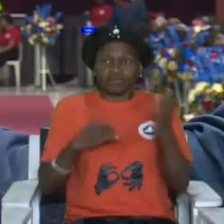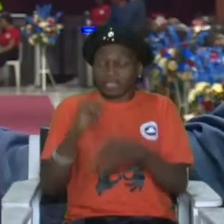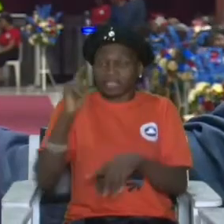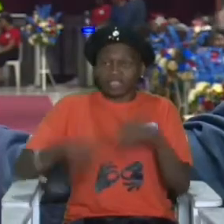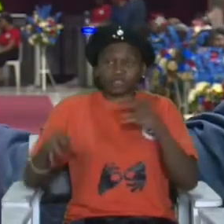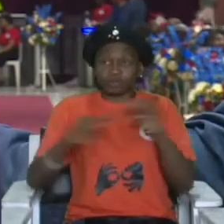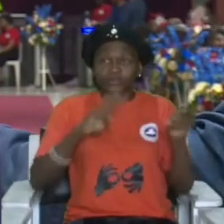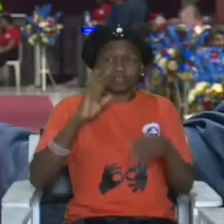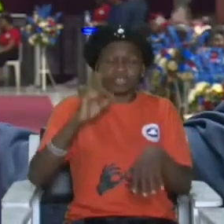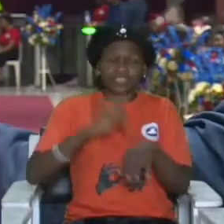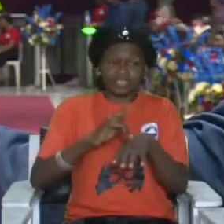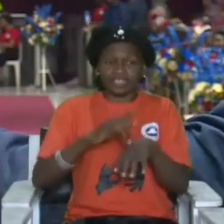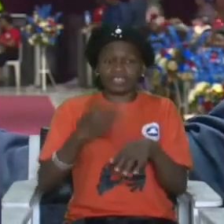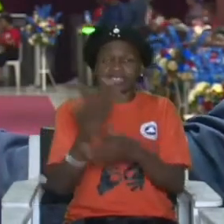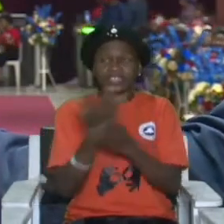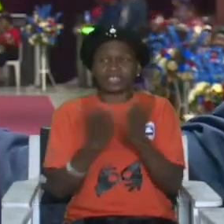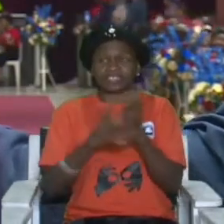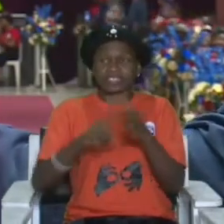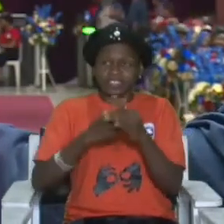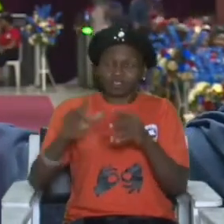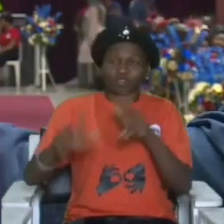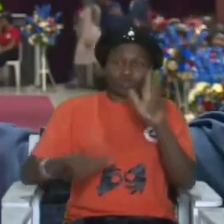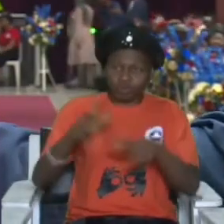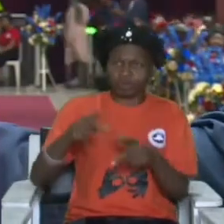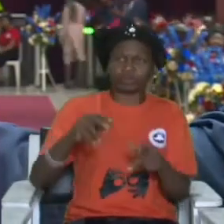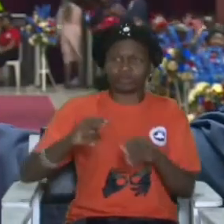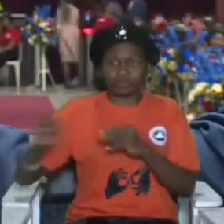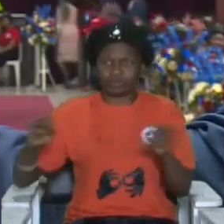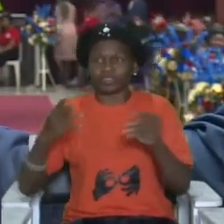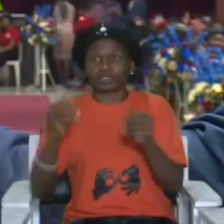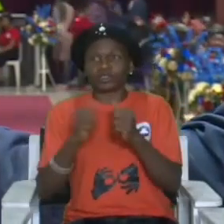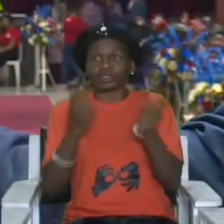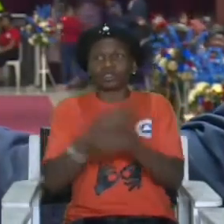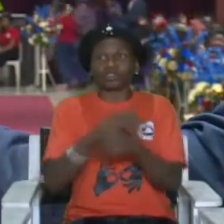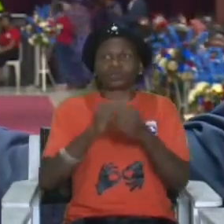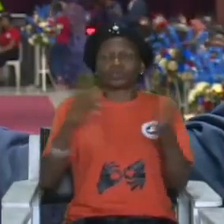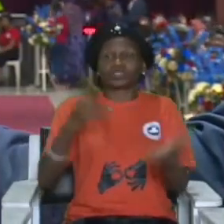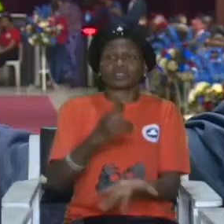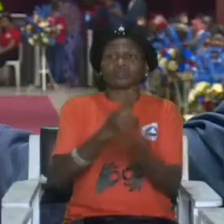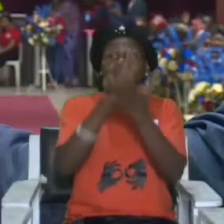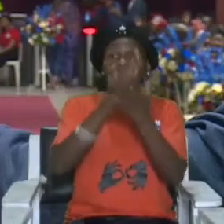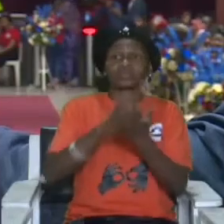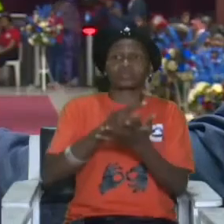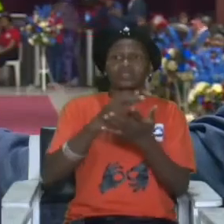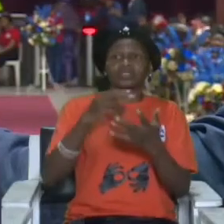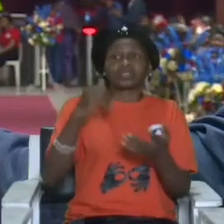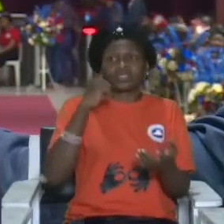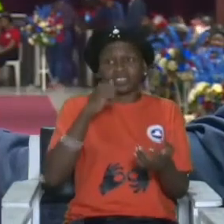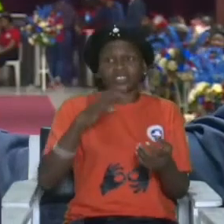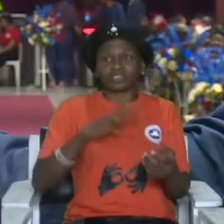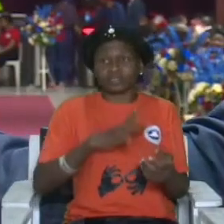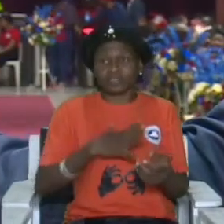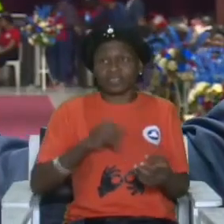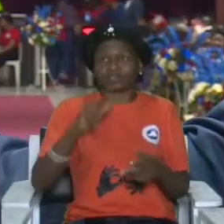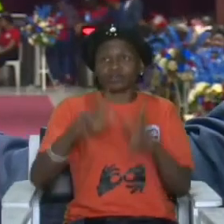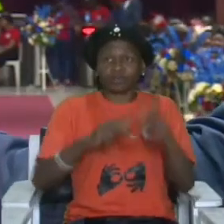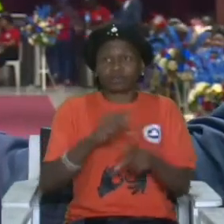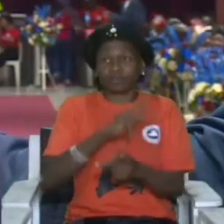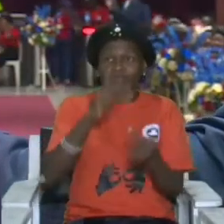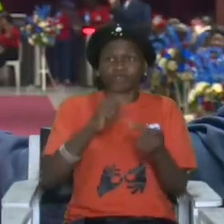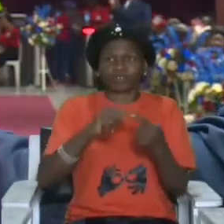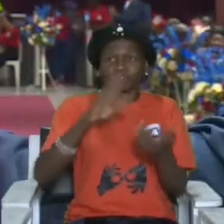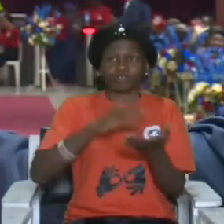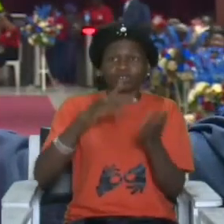legs, started moving her hands, started walking. Today, without rehabilitation, she's fine and healed perfectly to the glory of